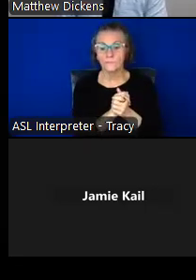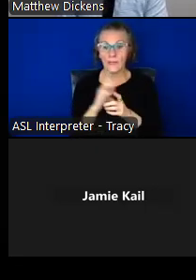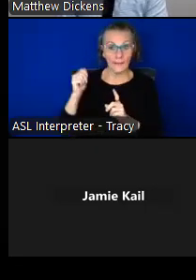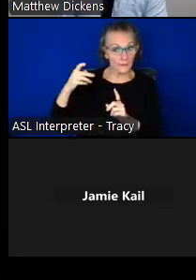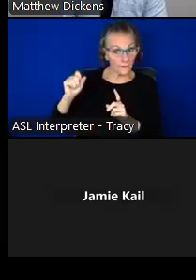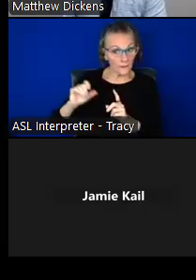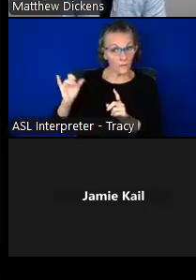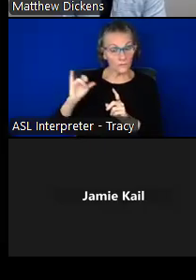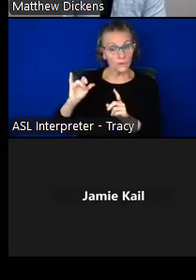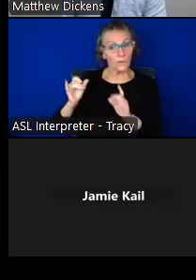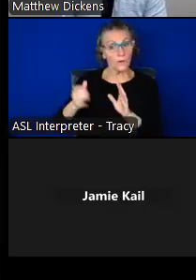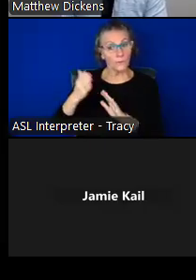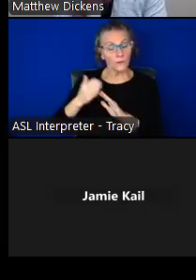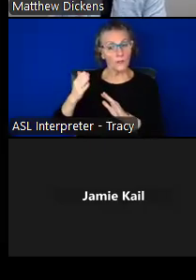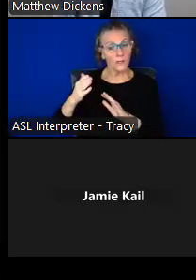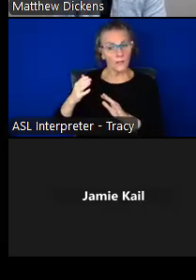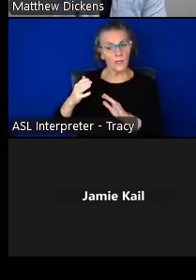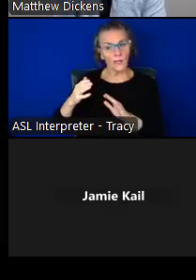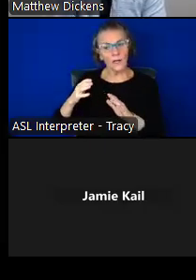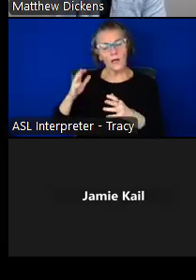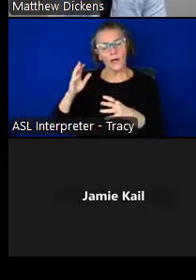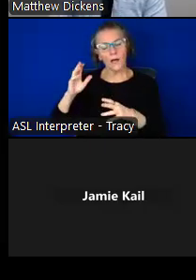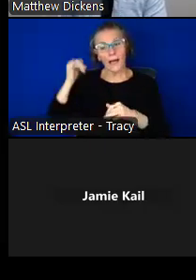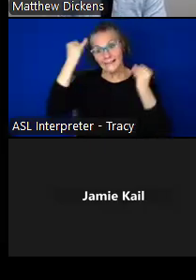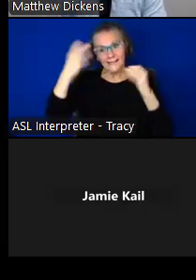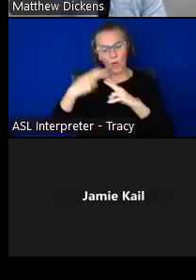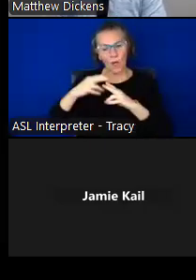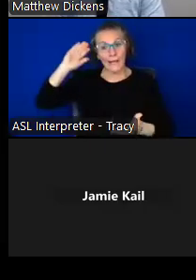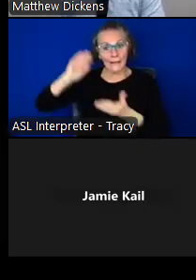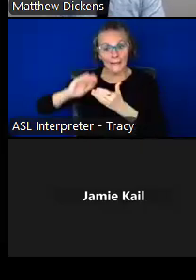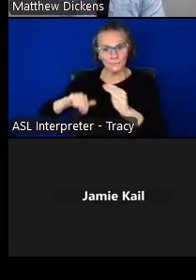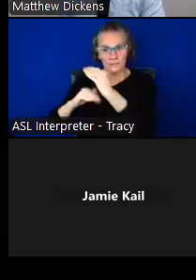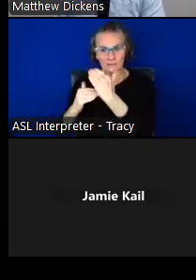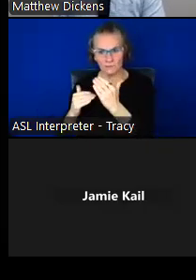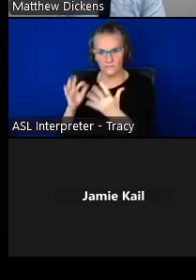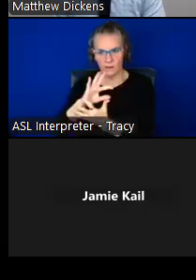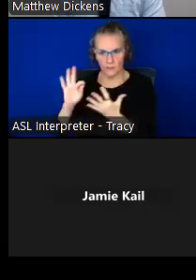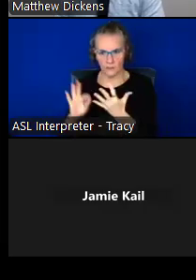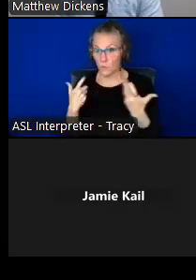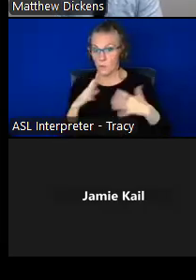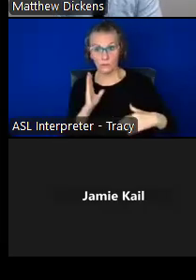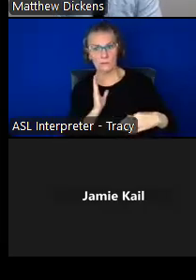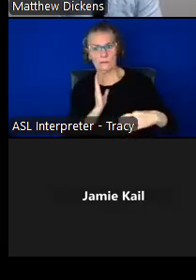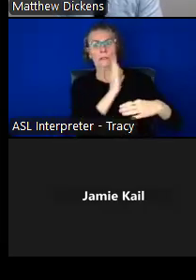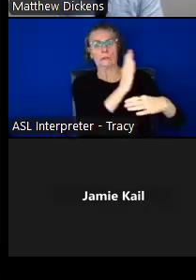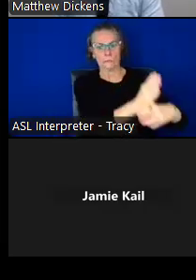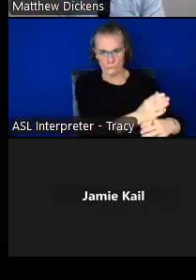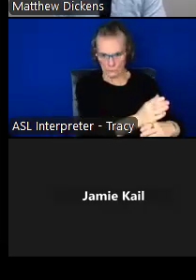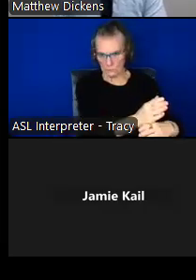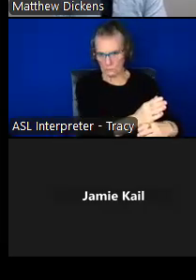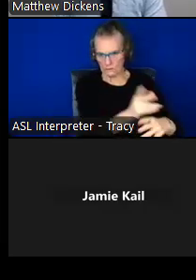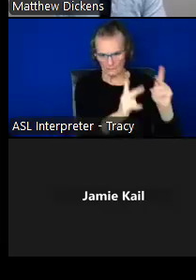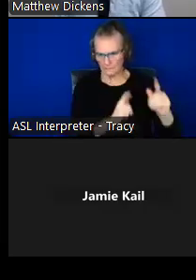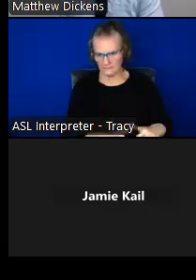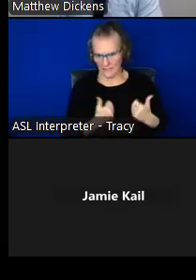APS also operates under least restrictive alternatives. So we don't want to intrude into our clients' lives, right?